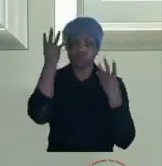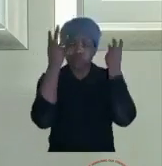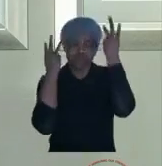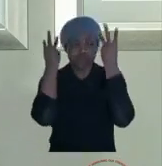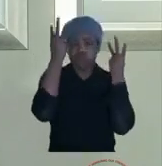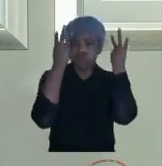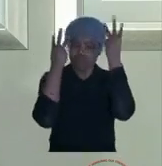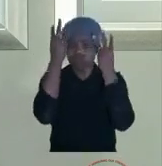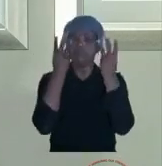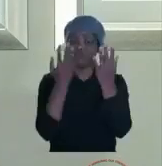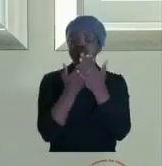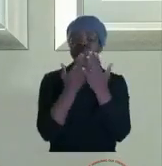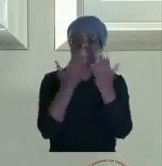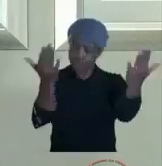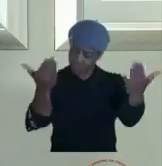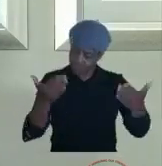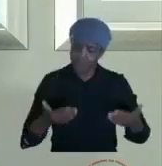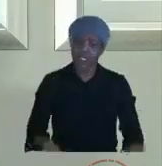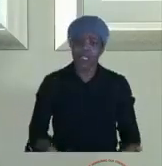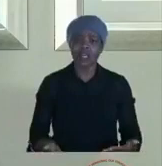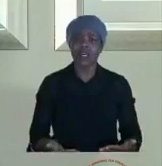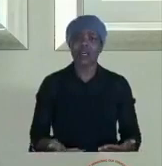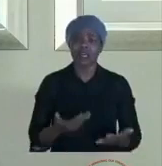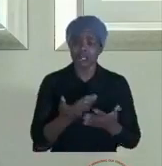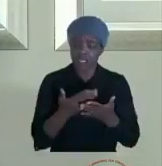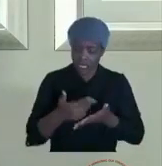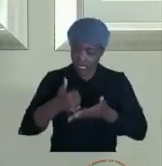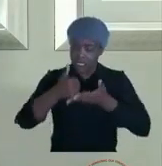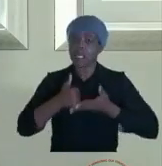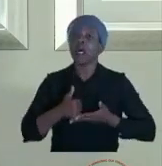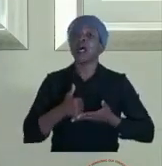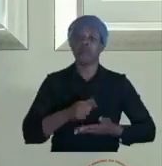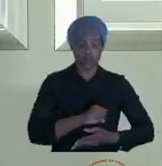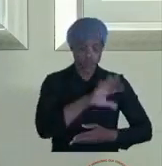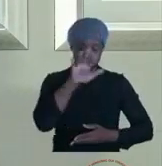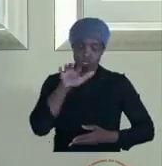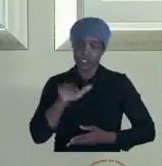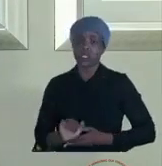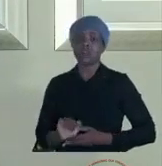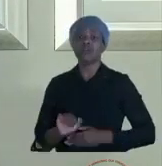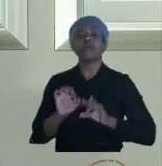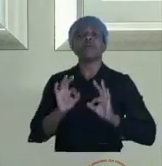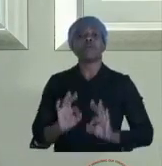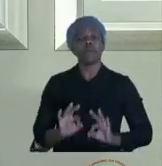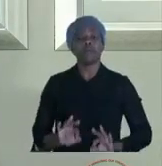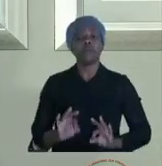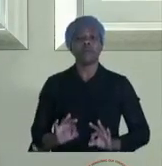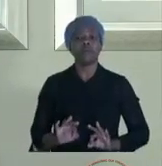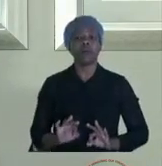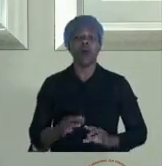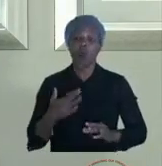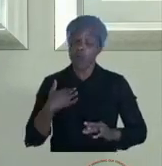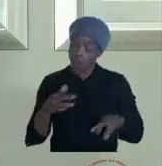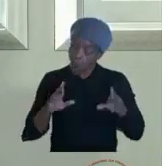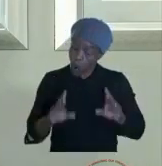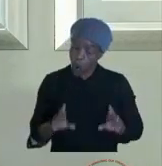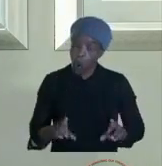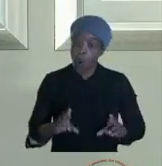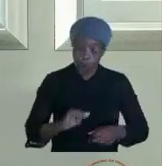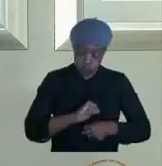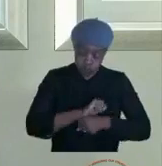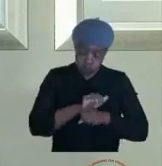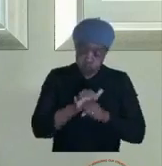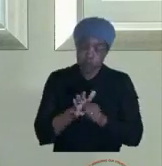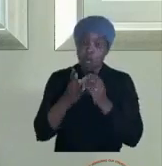and can come up with solutions to take South Africa and our continent forward. I hope that after the pandemic, you